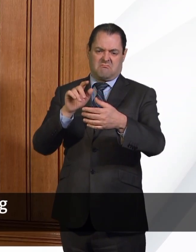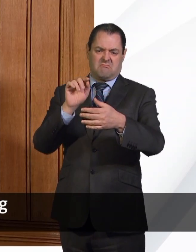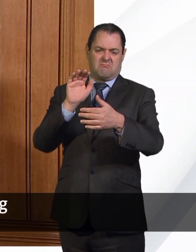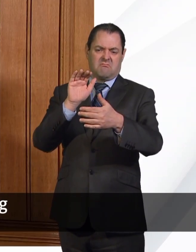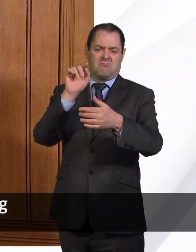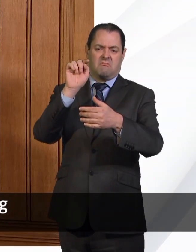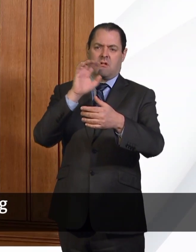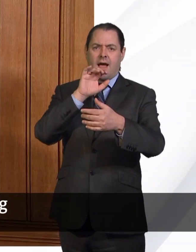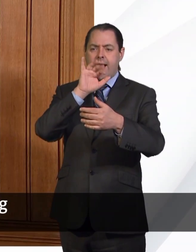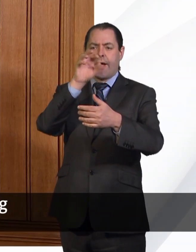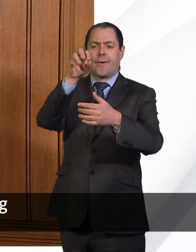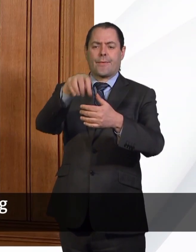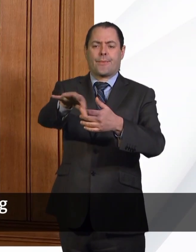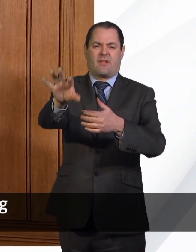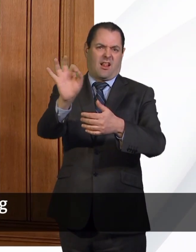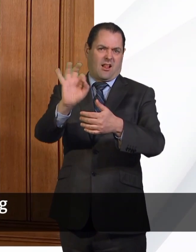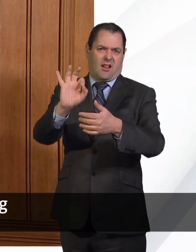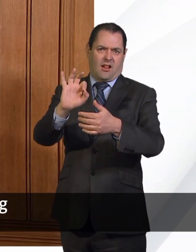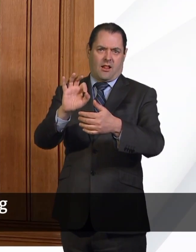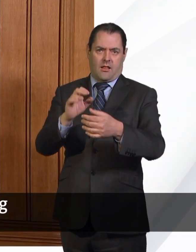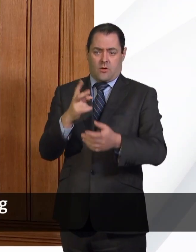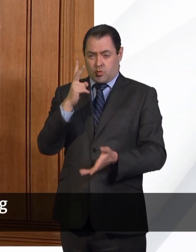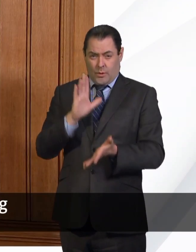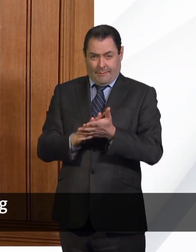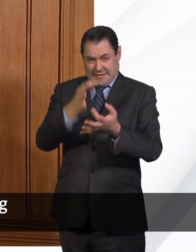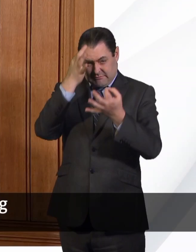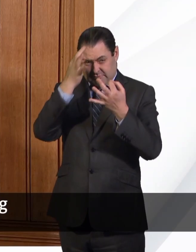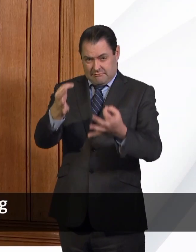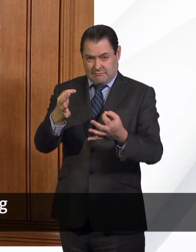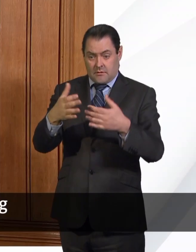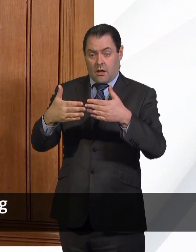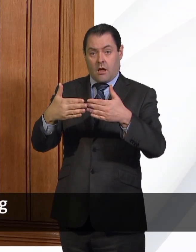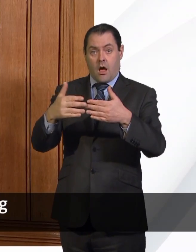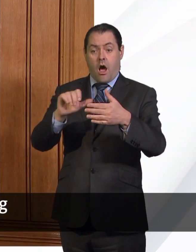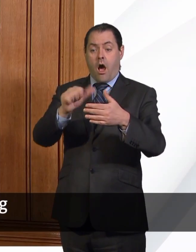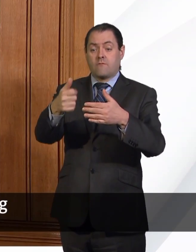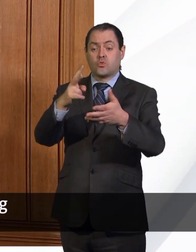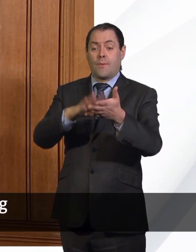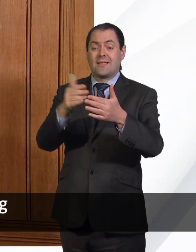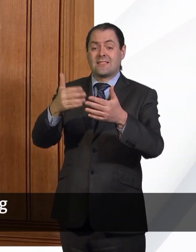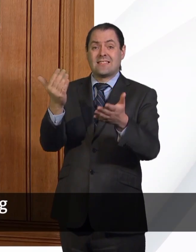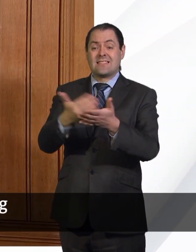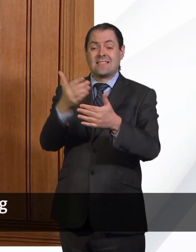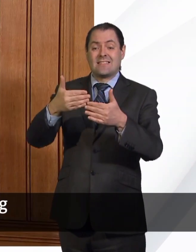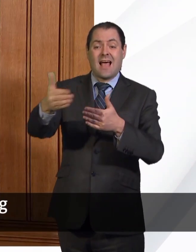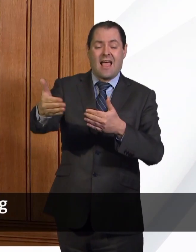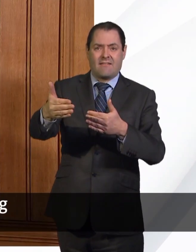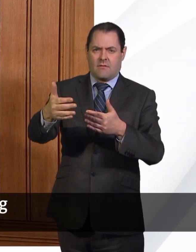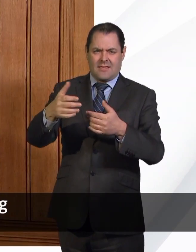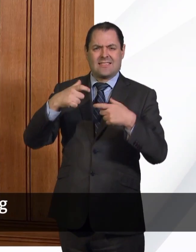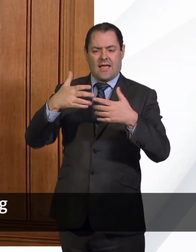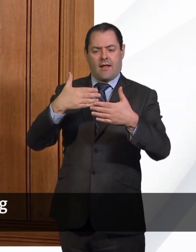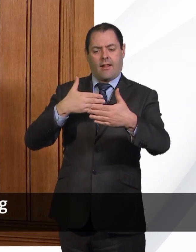But of course, it's not an absolute 2 metres beyond 2 metres is safe and slightly less is not safe. There's